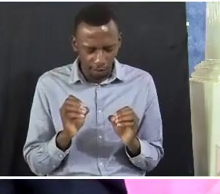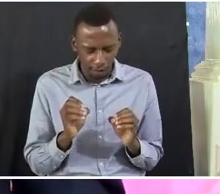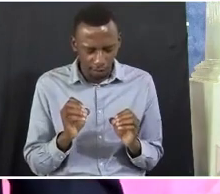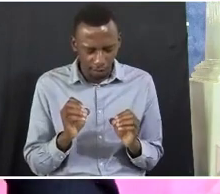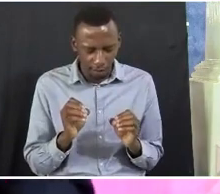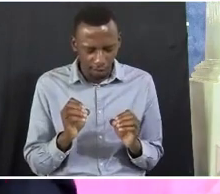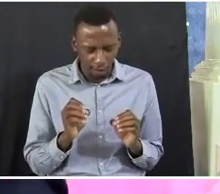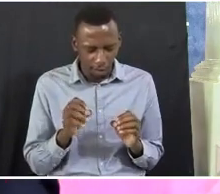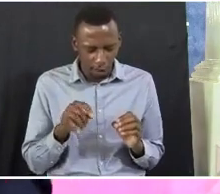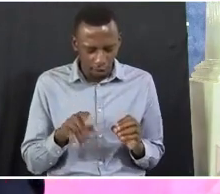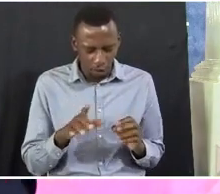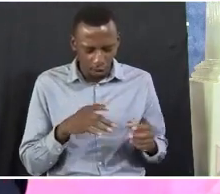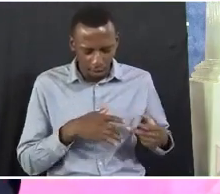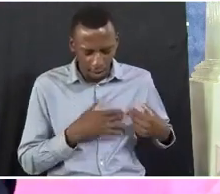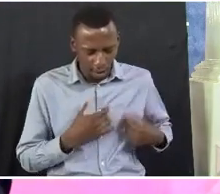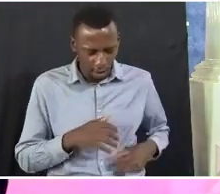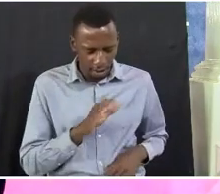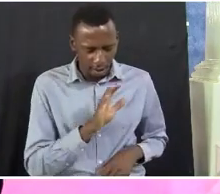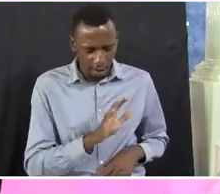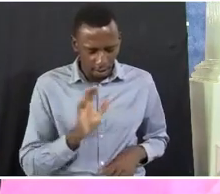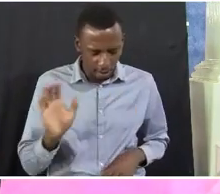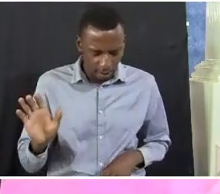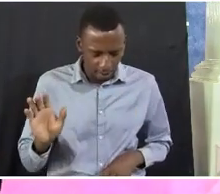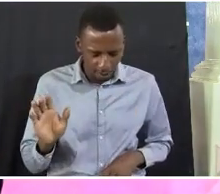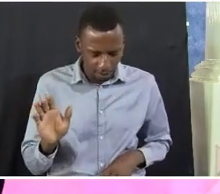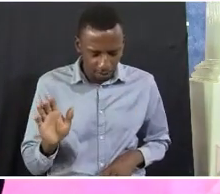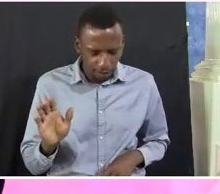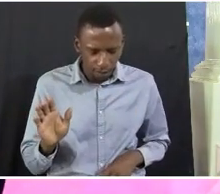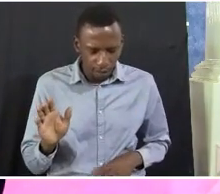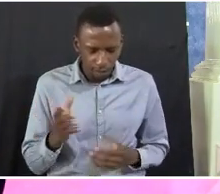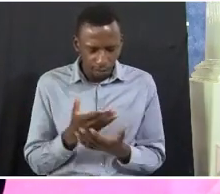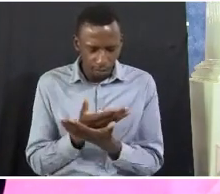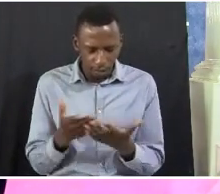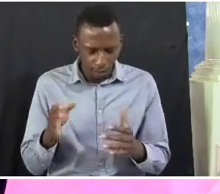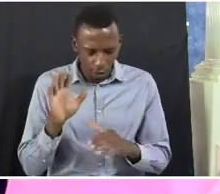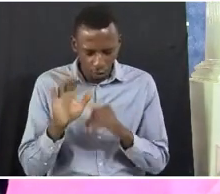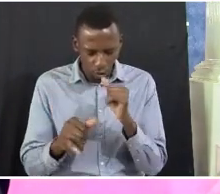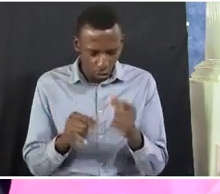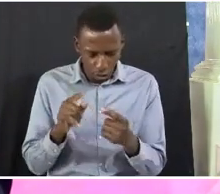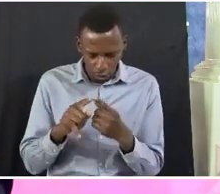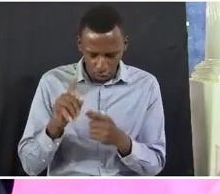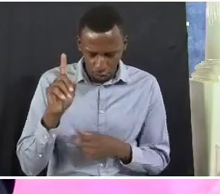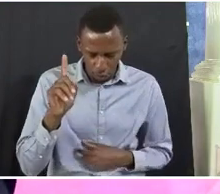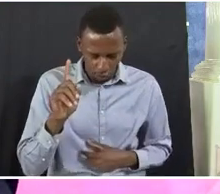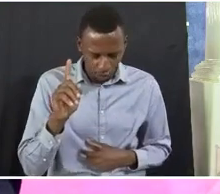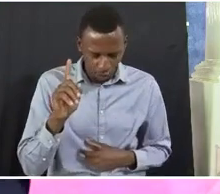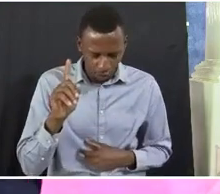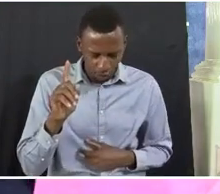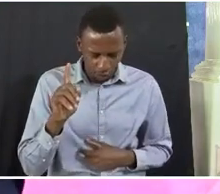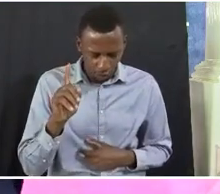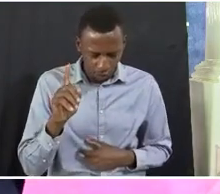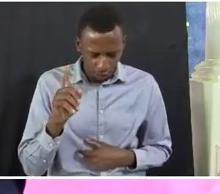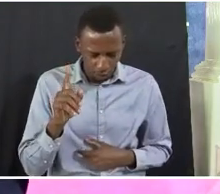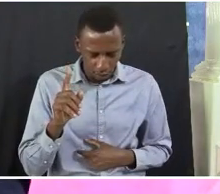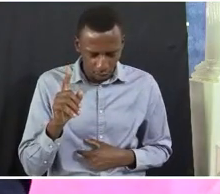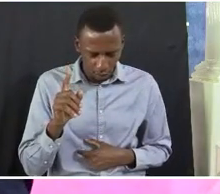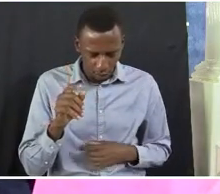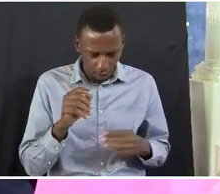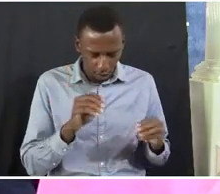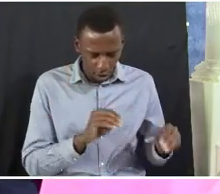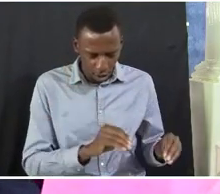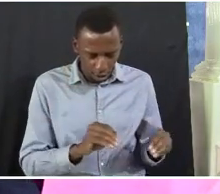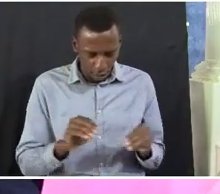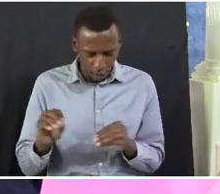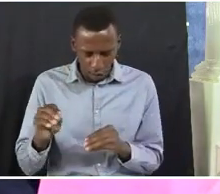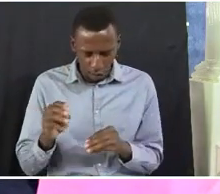Genuinely from their hearts, hopefully so, they are calling upon you to transfer them from